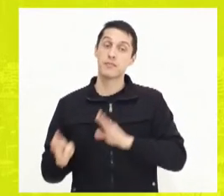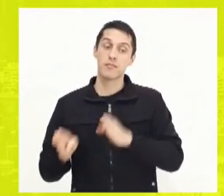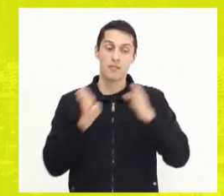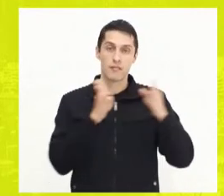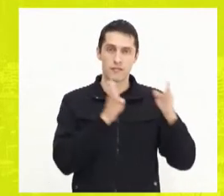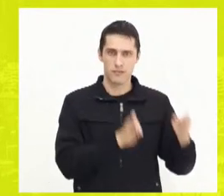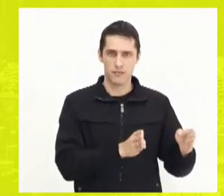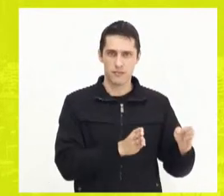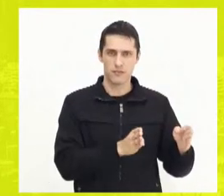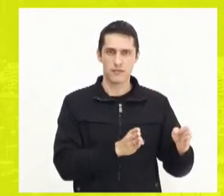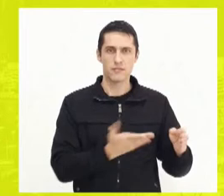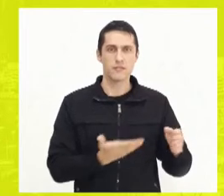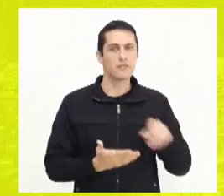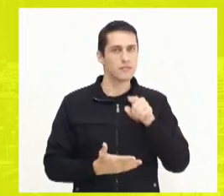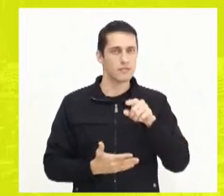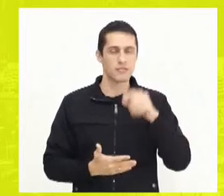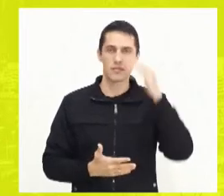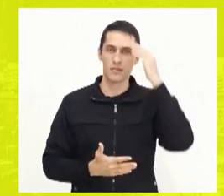hand